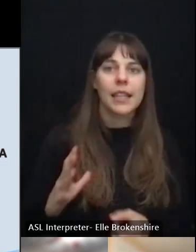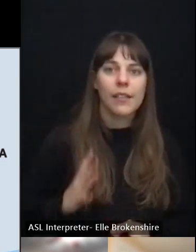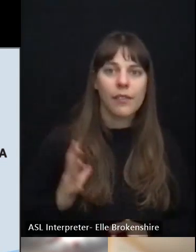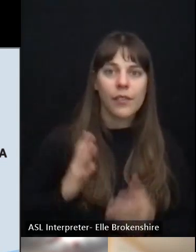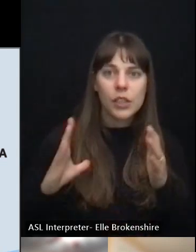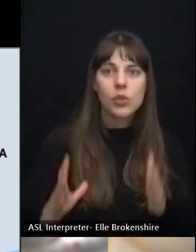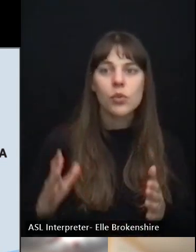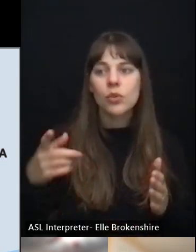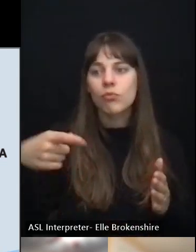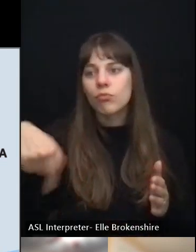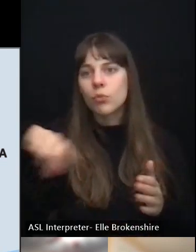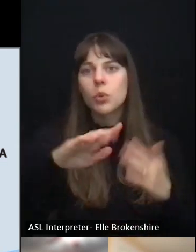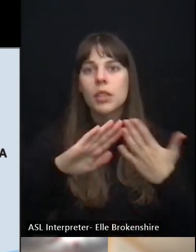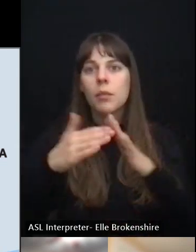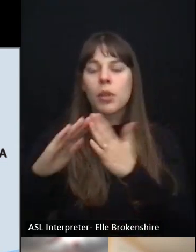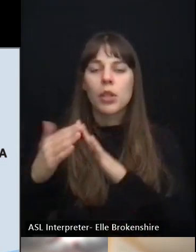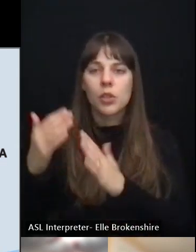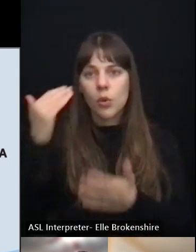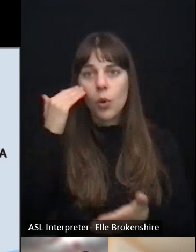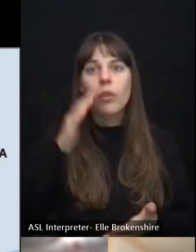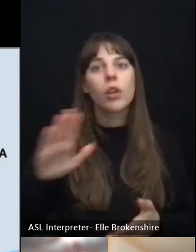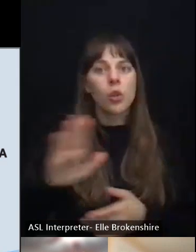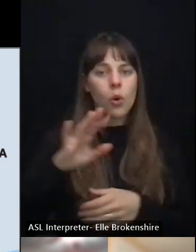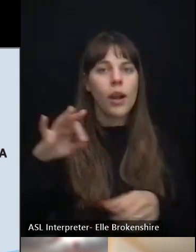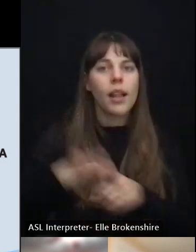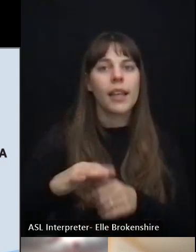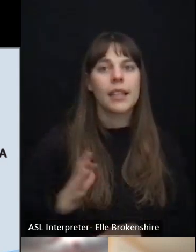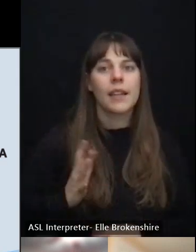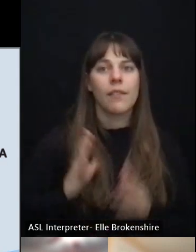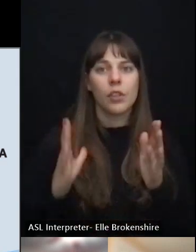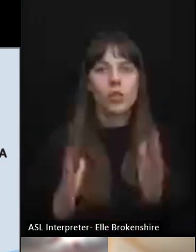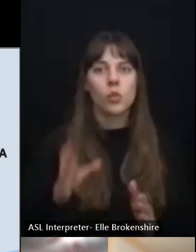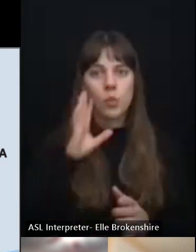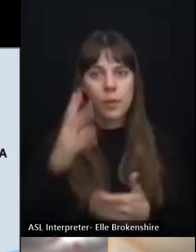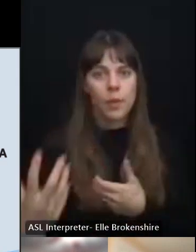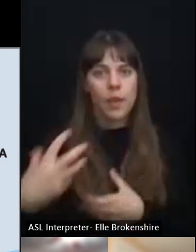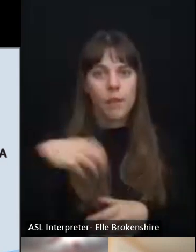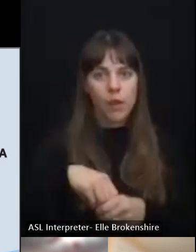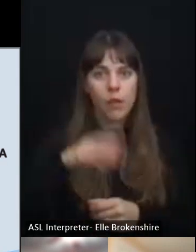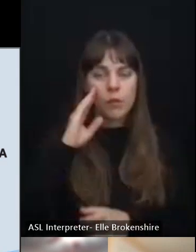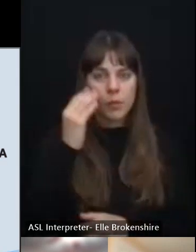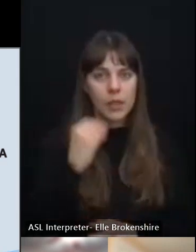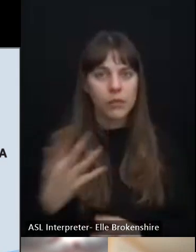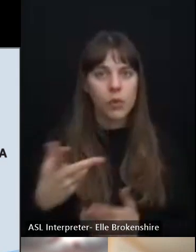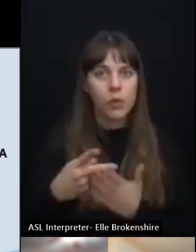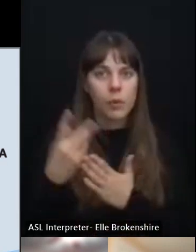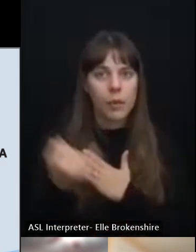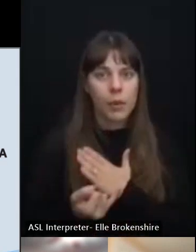So you can, rest assured that your elected officials will also be involved and informed about the project throughout.